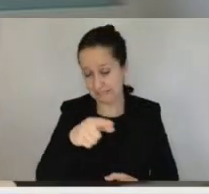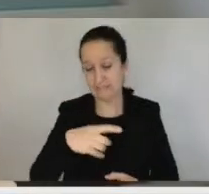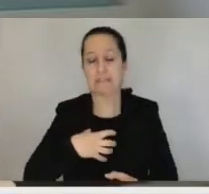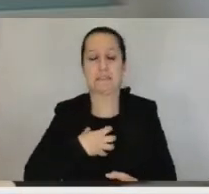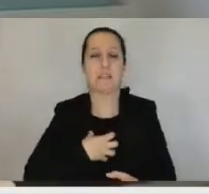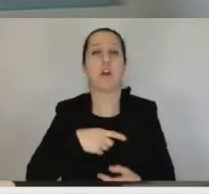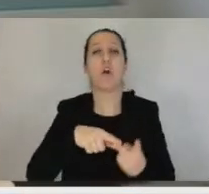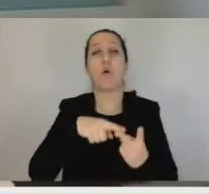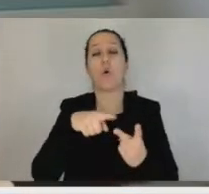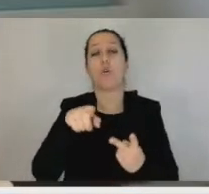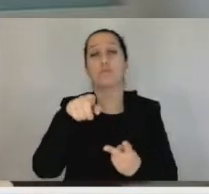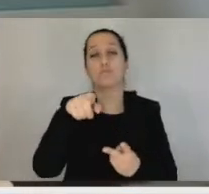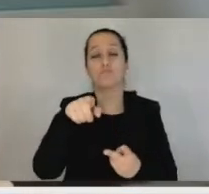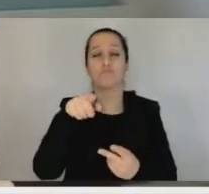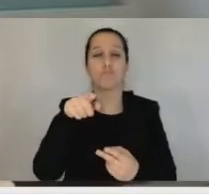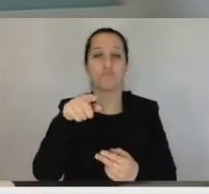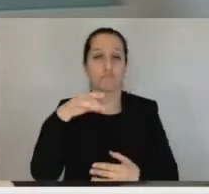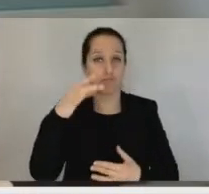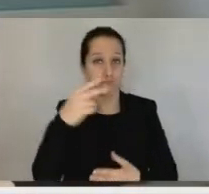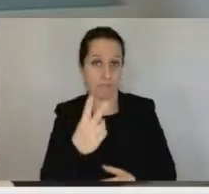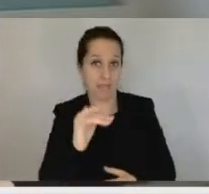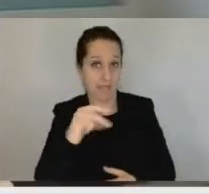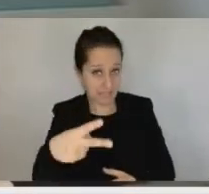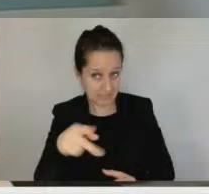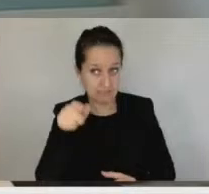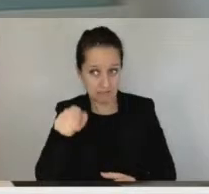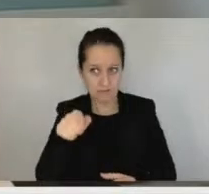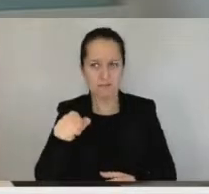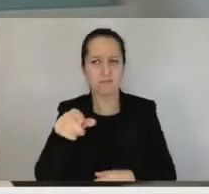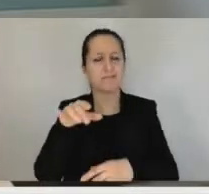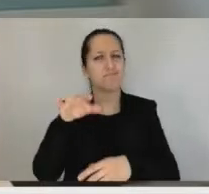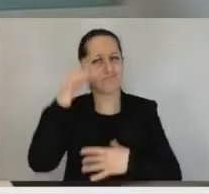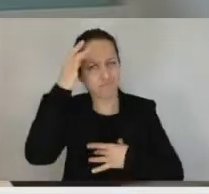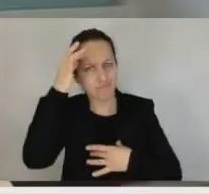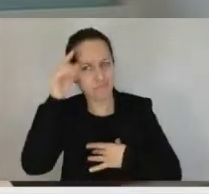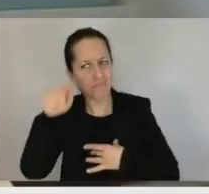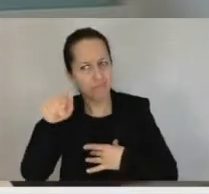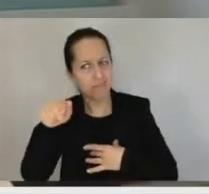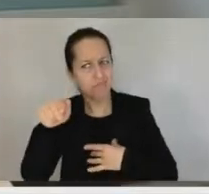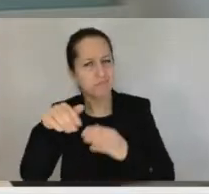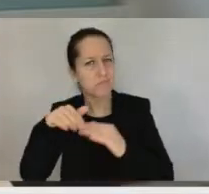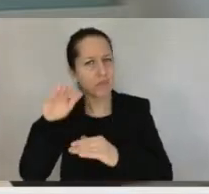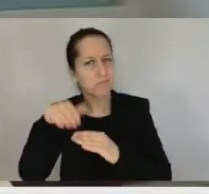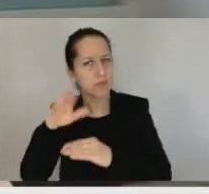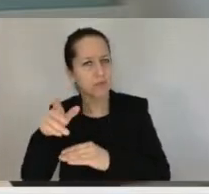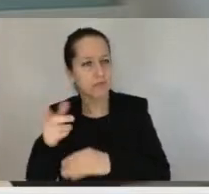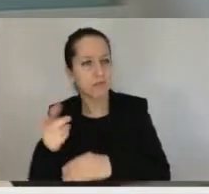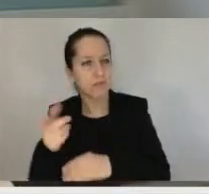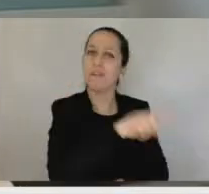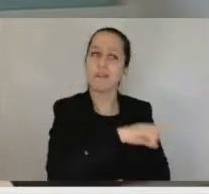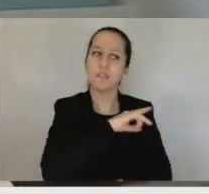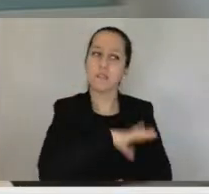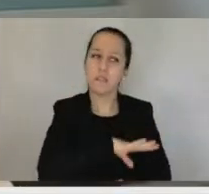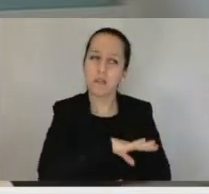had good social protection may be a reason for the long life expectancy in Chile.